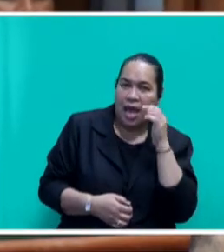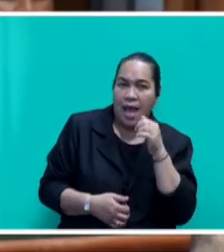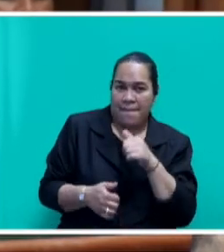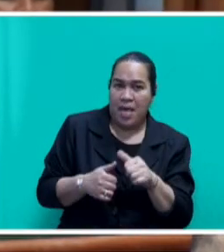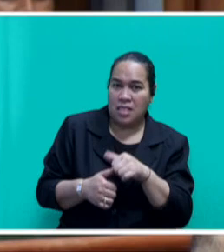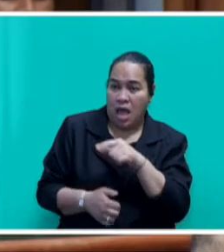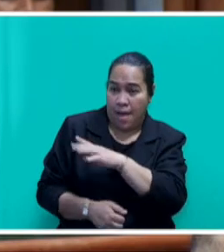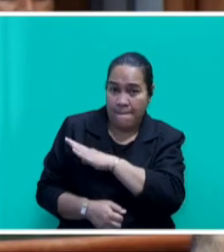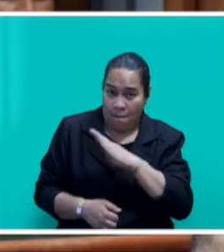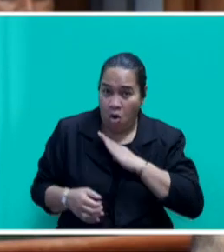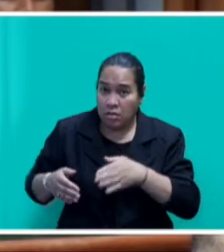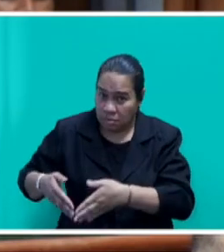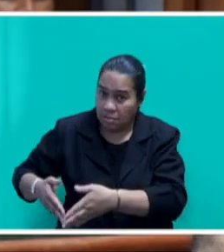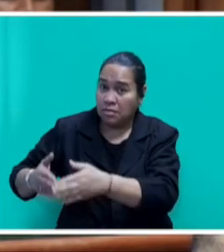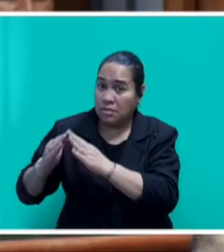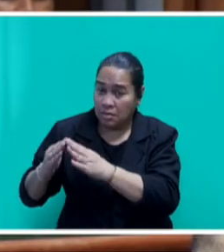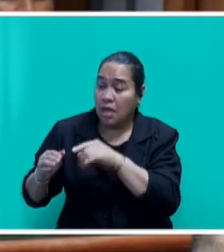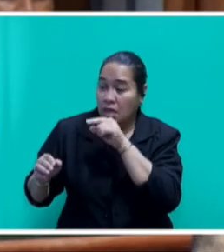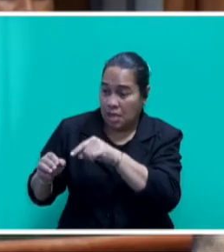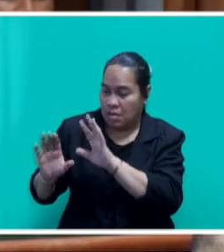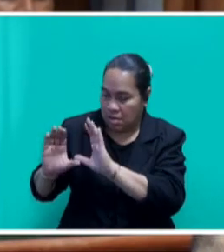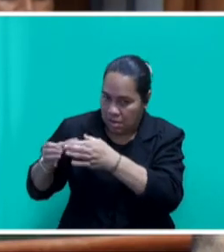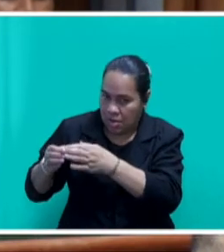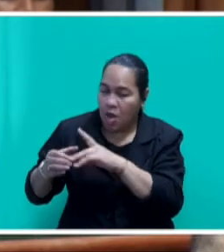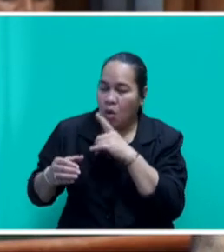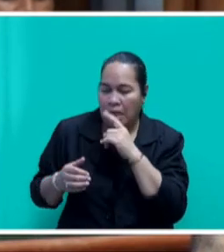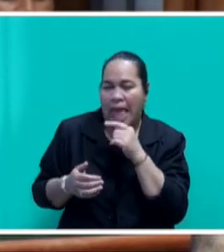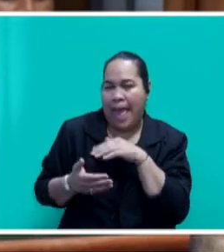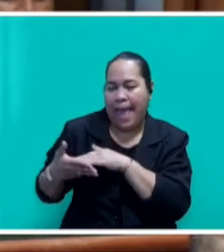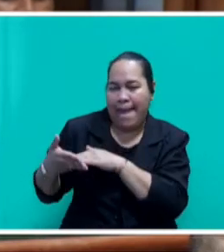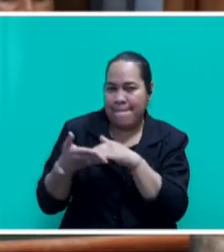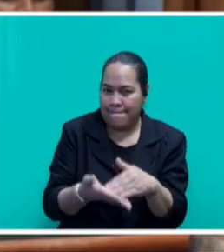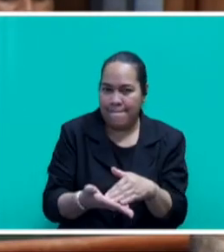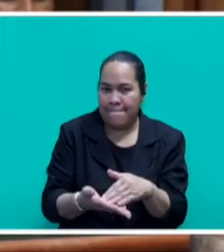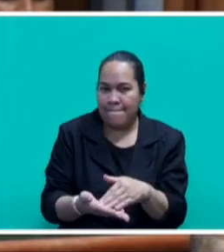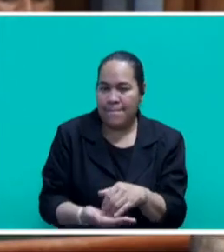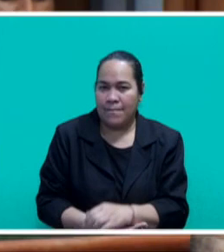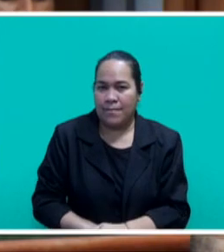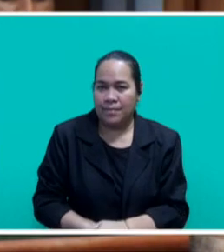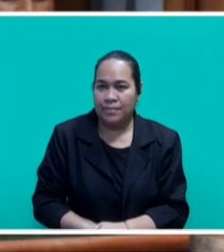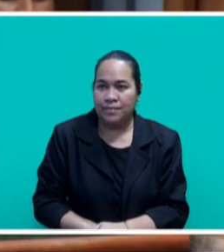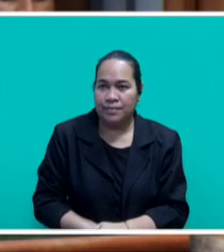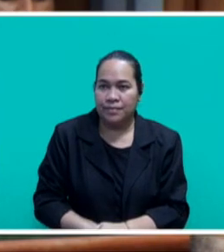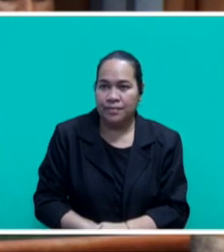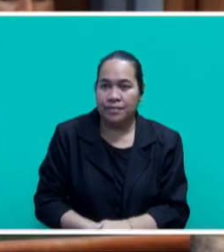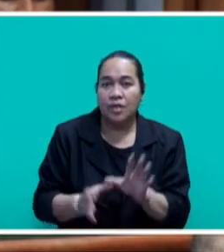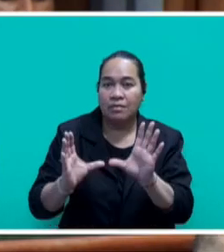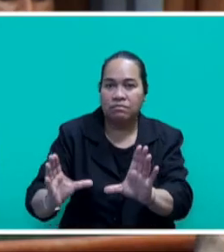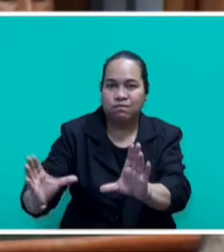drainage board will help immensely in taking the